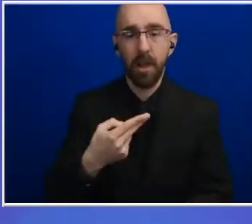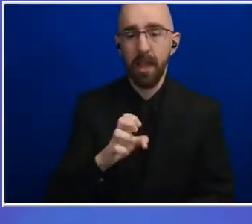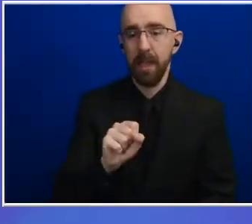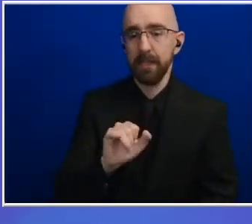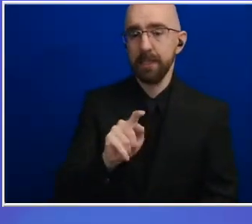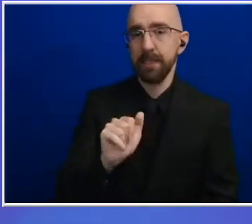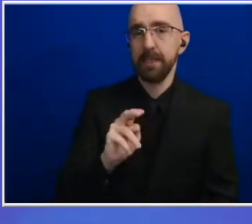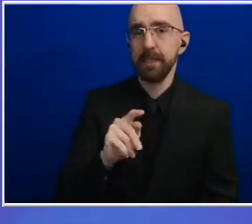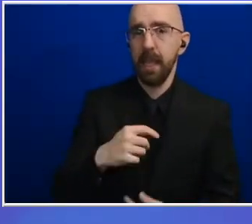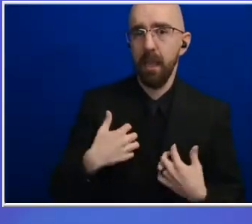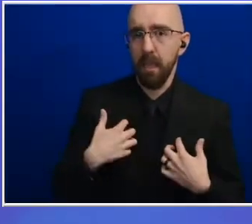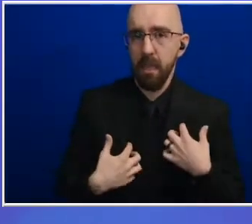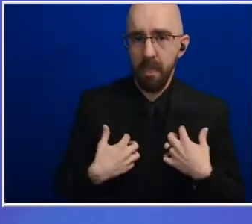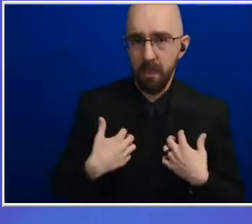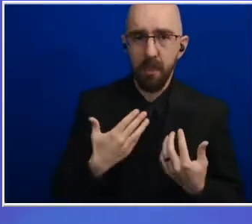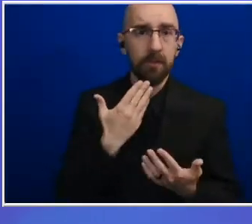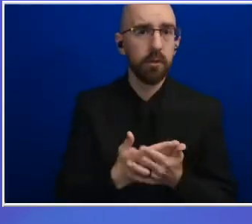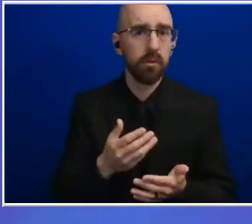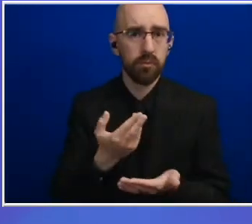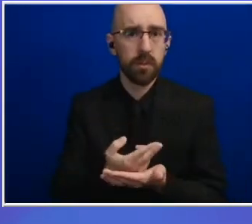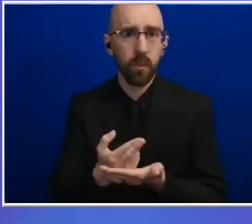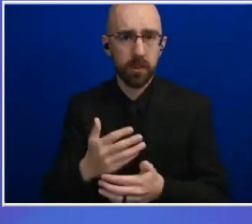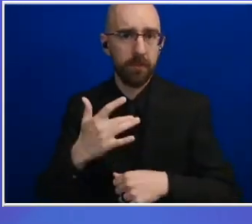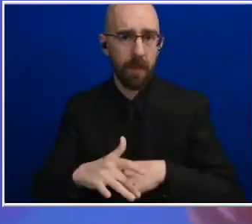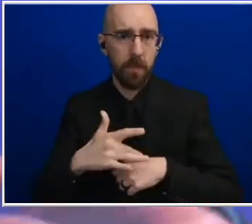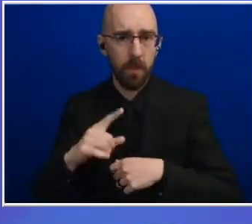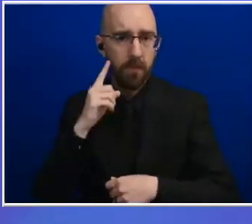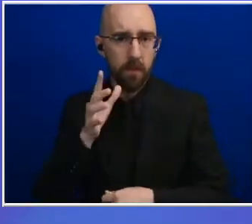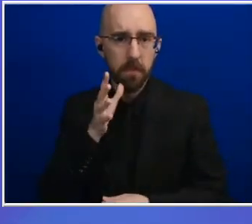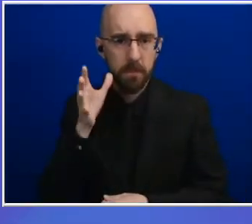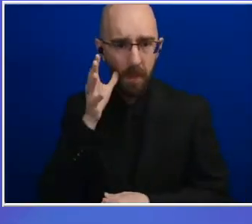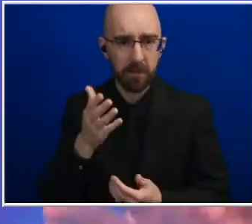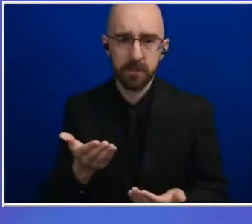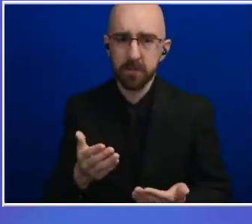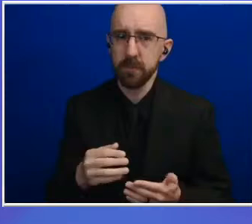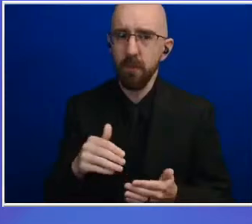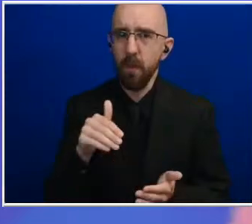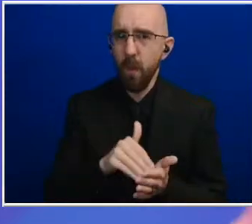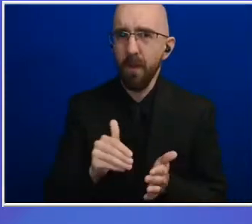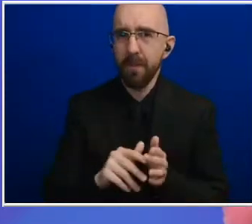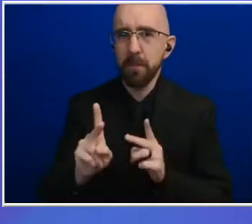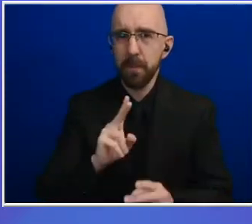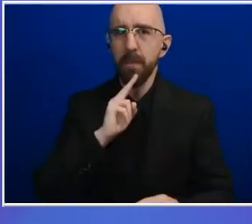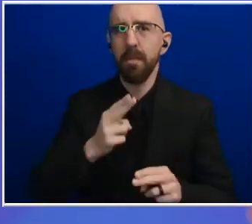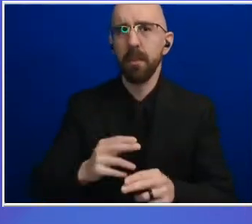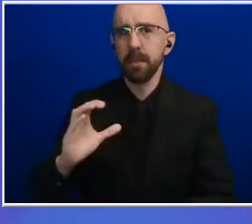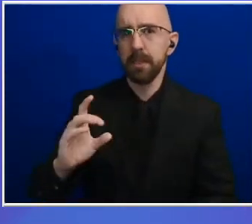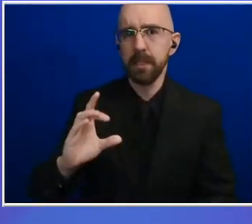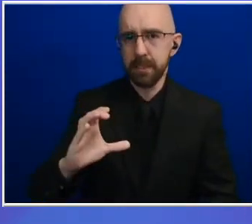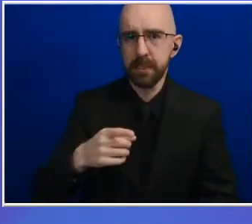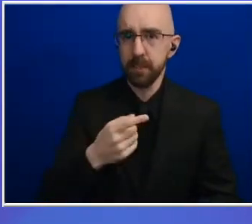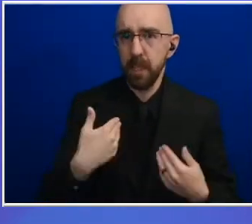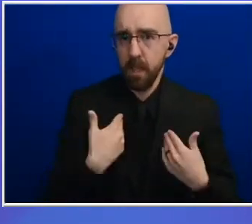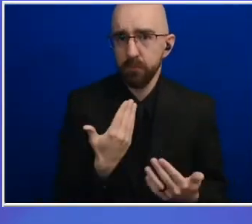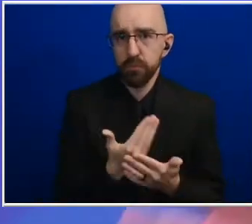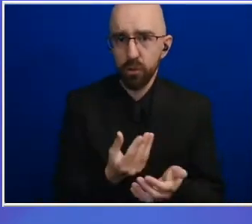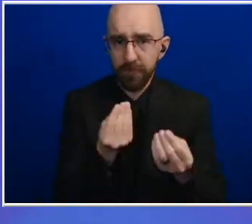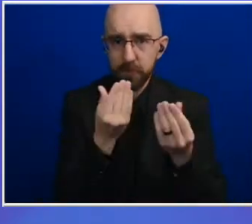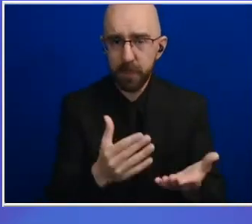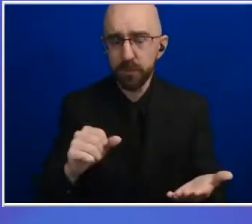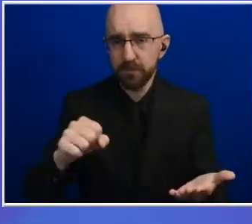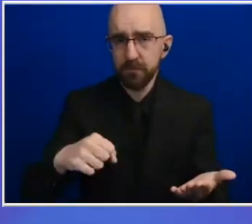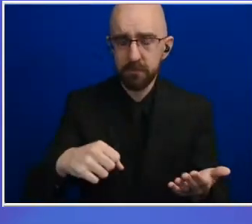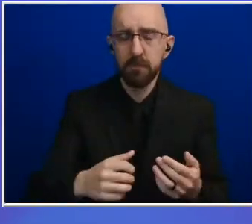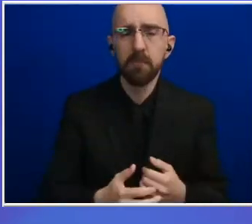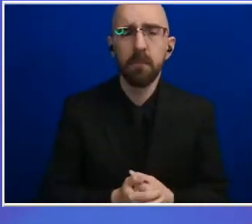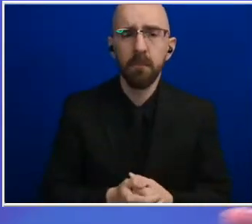resources available for parents. People often mention the CDC, and the CDC does have good information, but the Children's